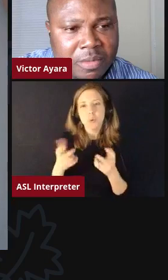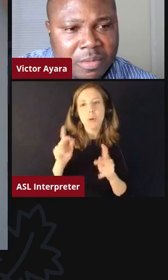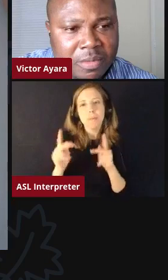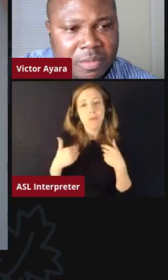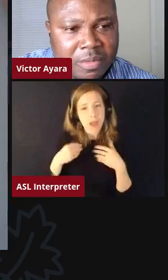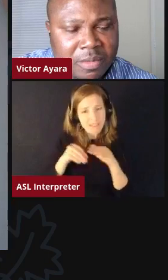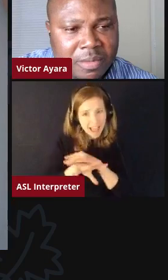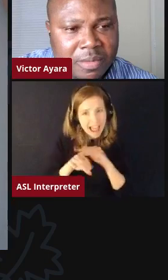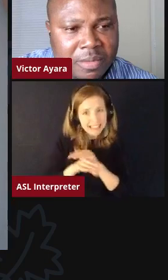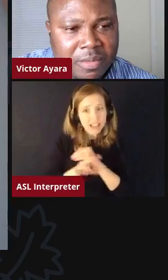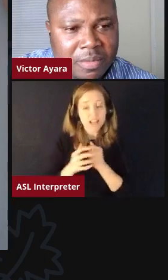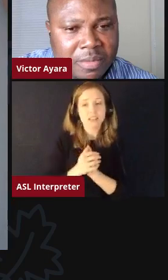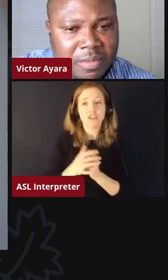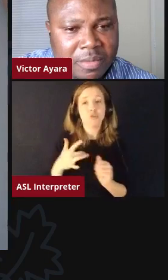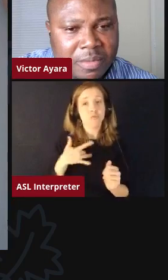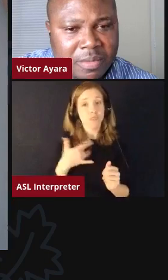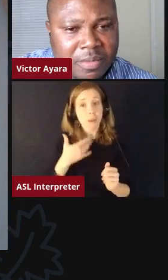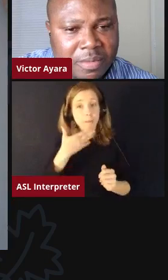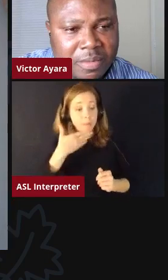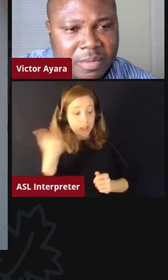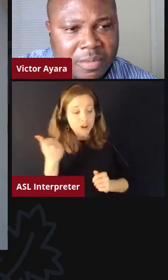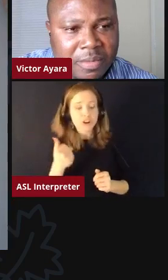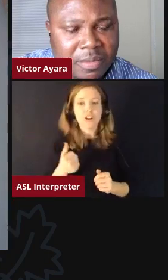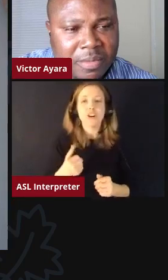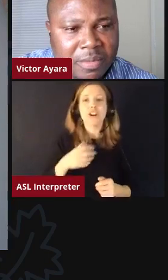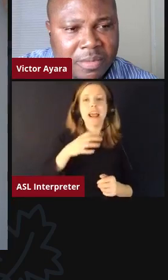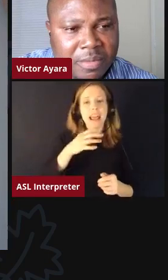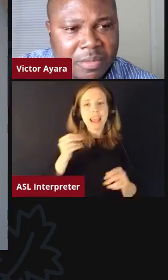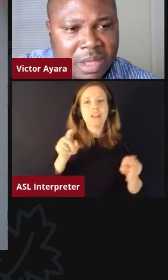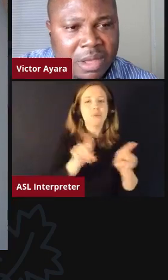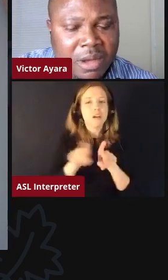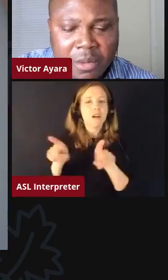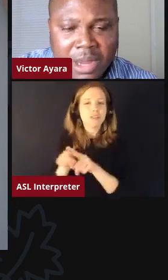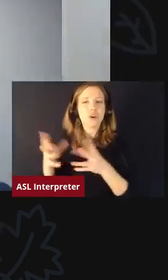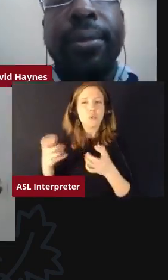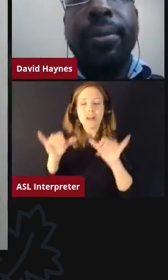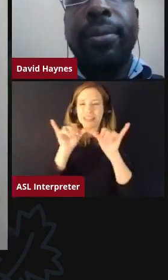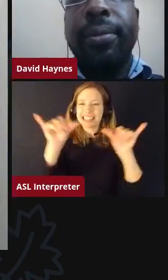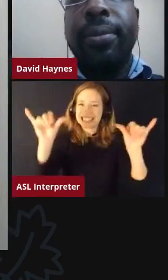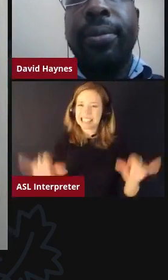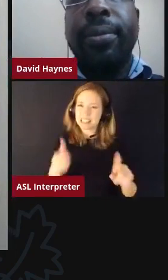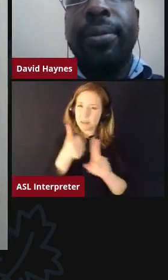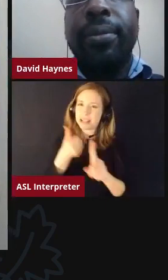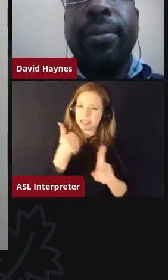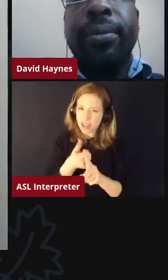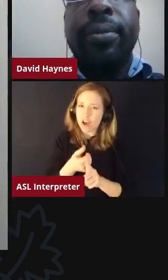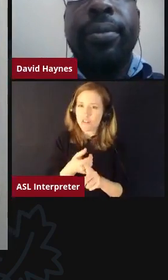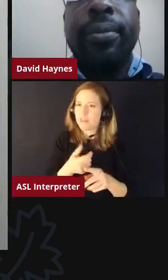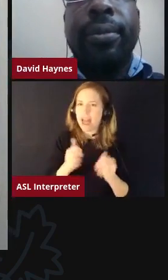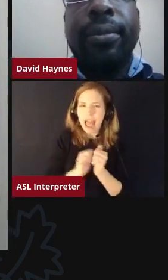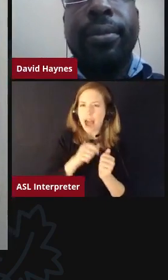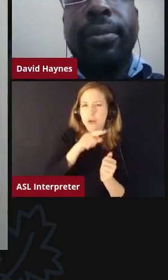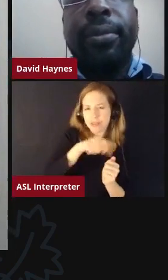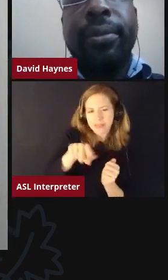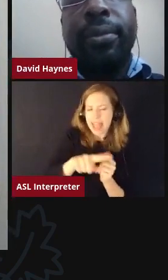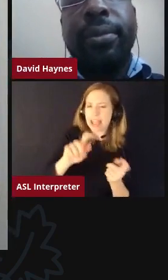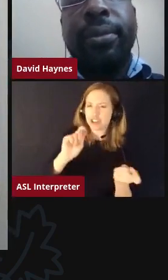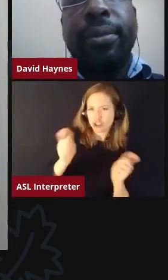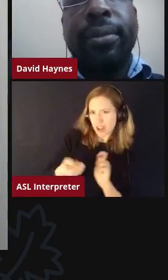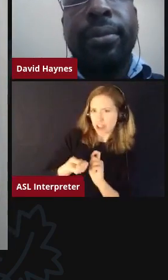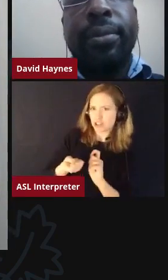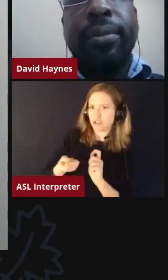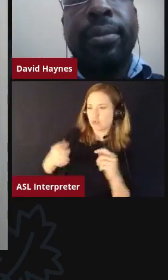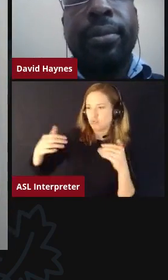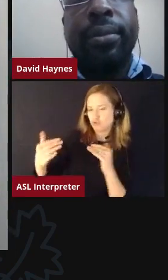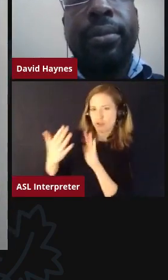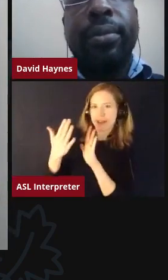also what does the system need to do to address those other issues? Okay, David, thank you so very much. Now, I'm going to ask this